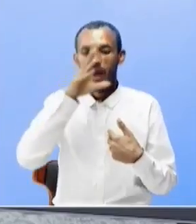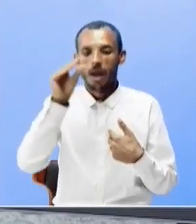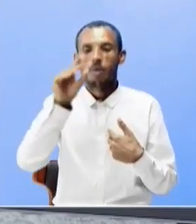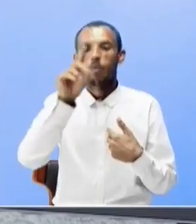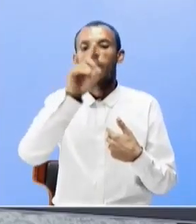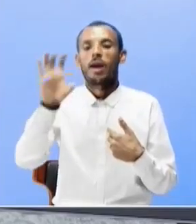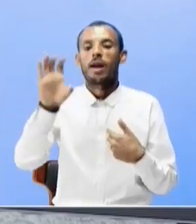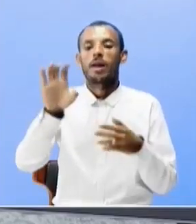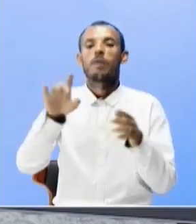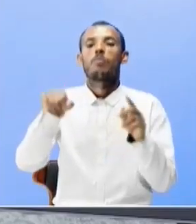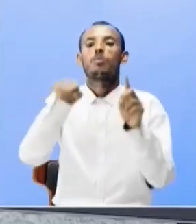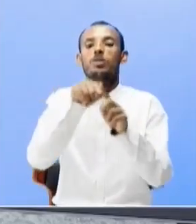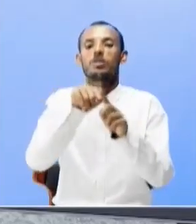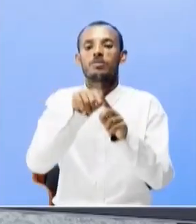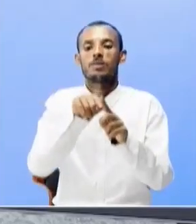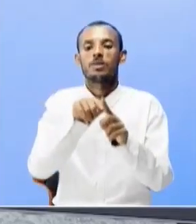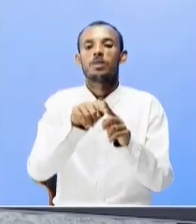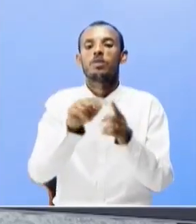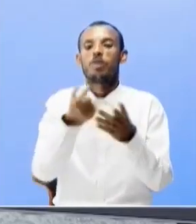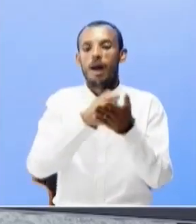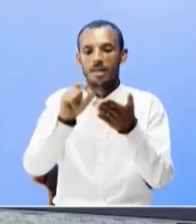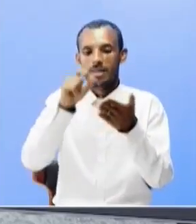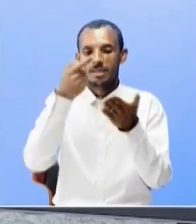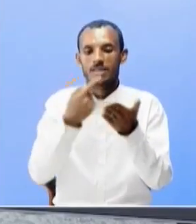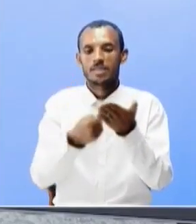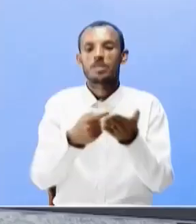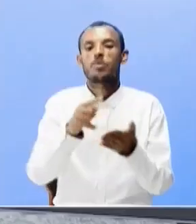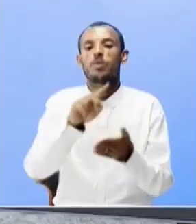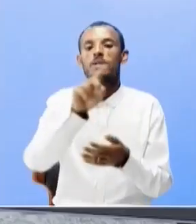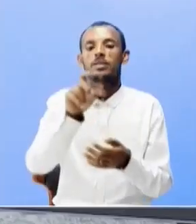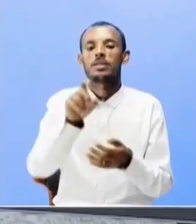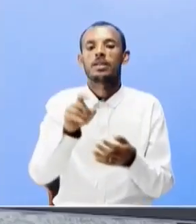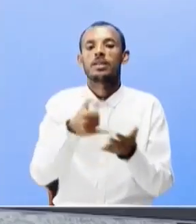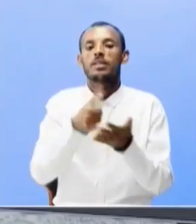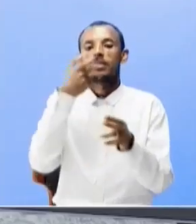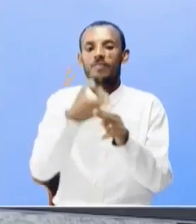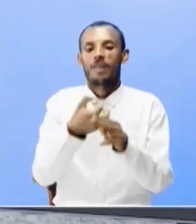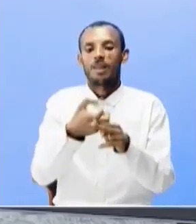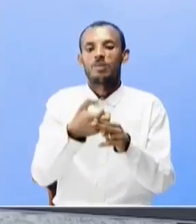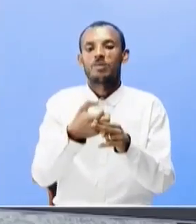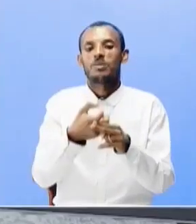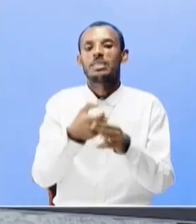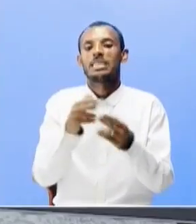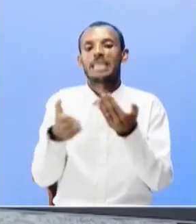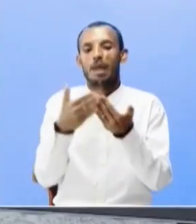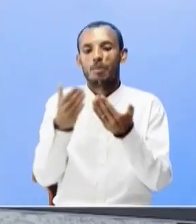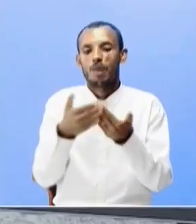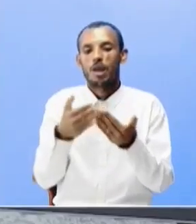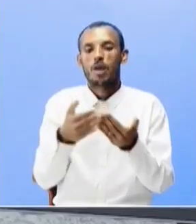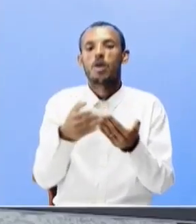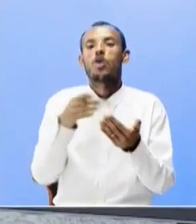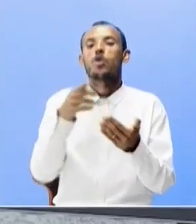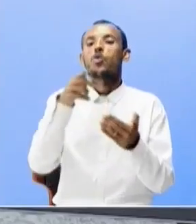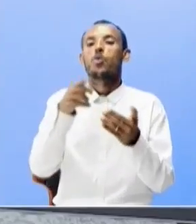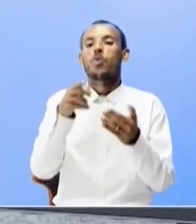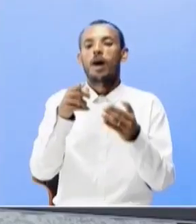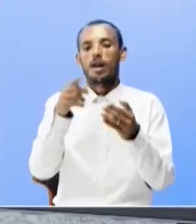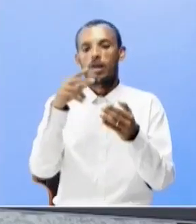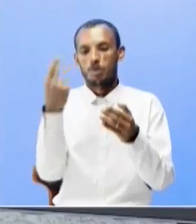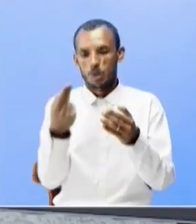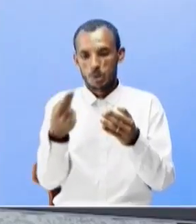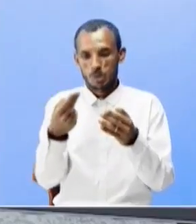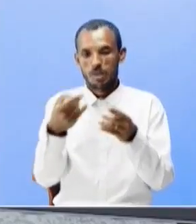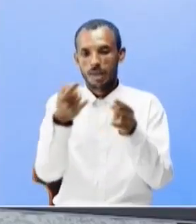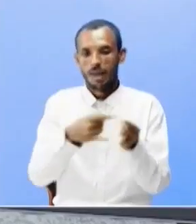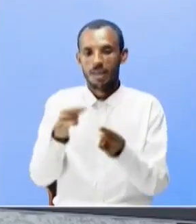100 positives, to write this in detail is difficult on this. So simply we'll try a technique. Since